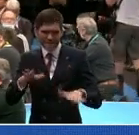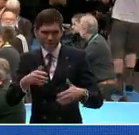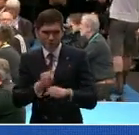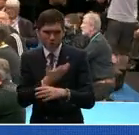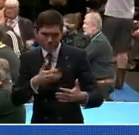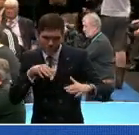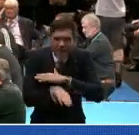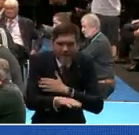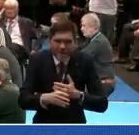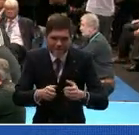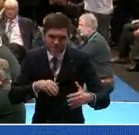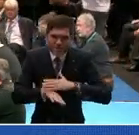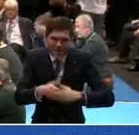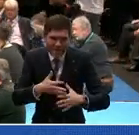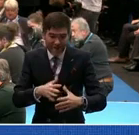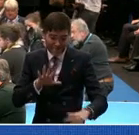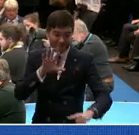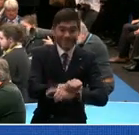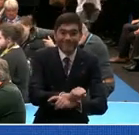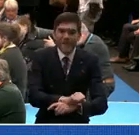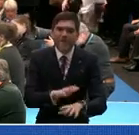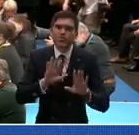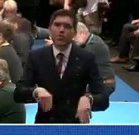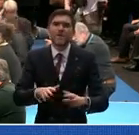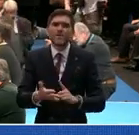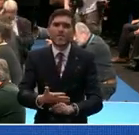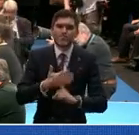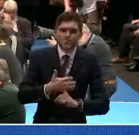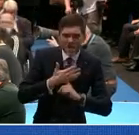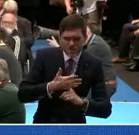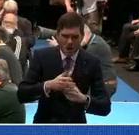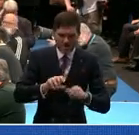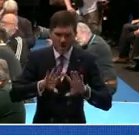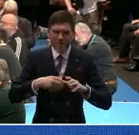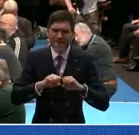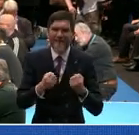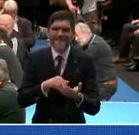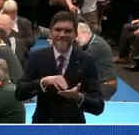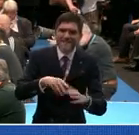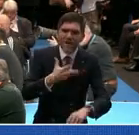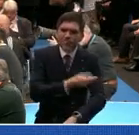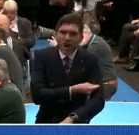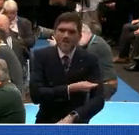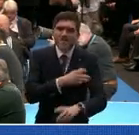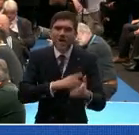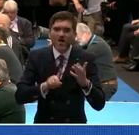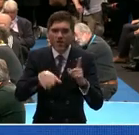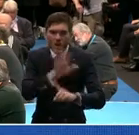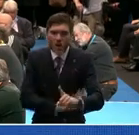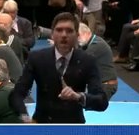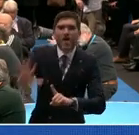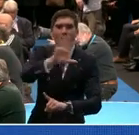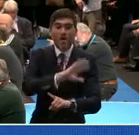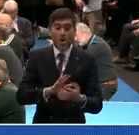country's history, with our crackdown on county lines drug gangs resulting in over 1,000 county lines